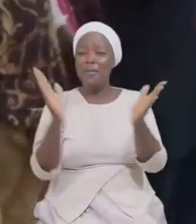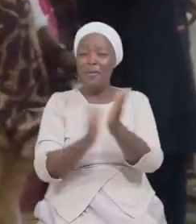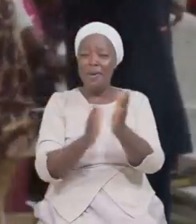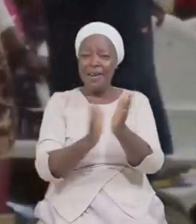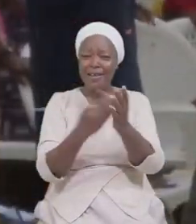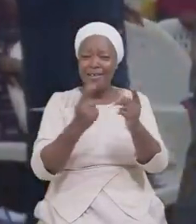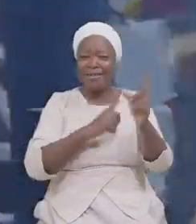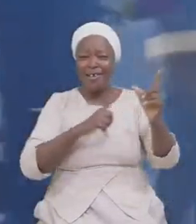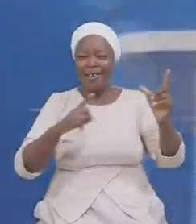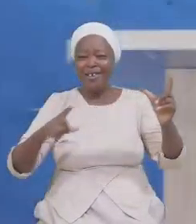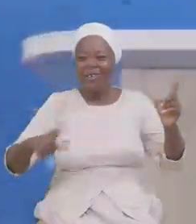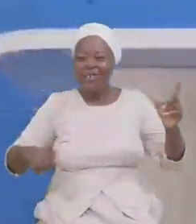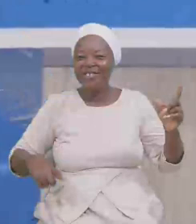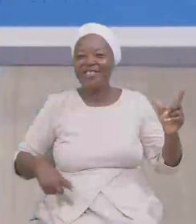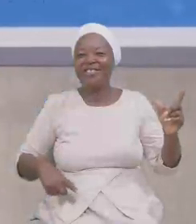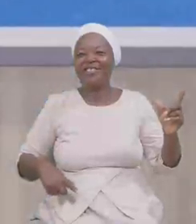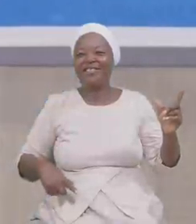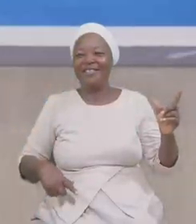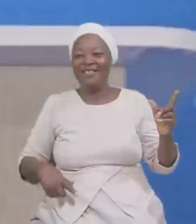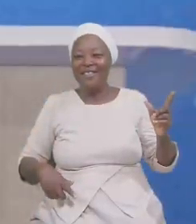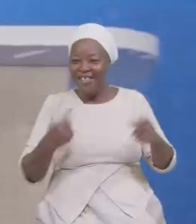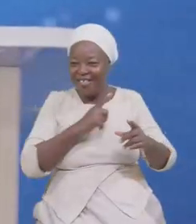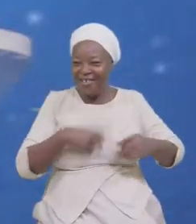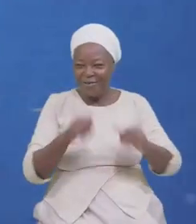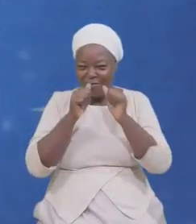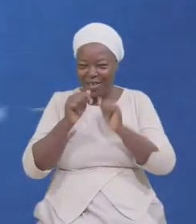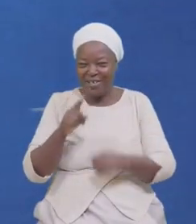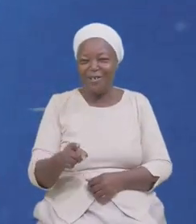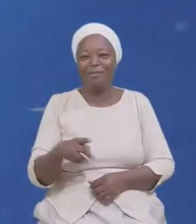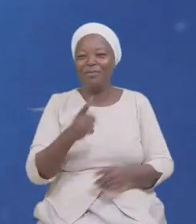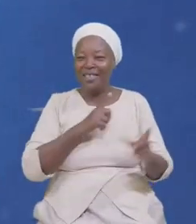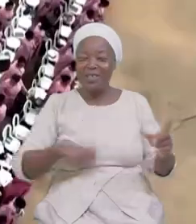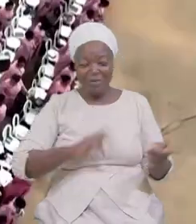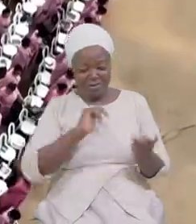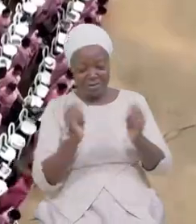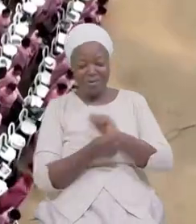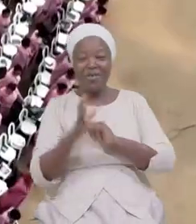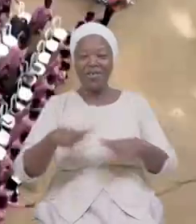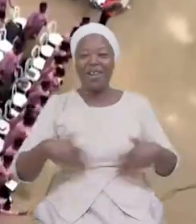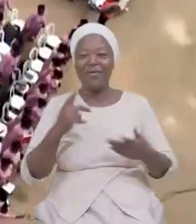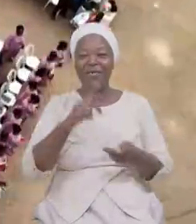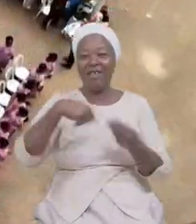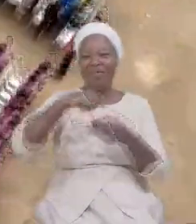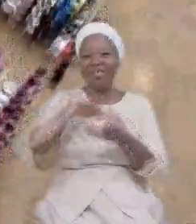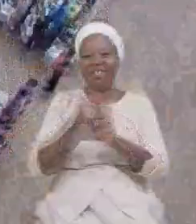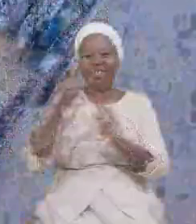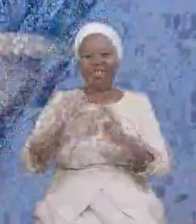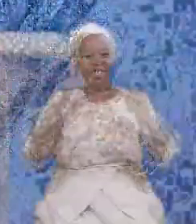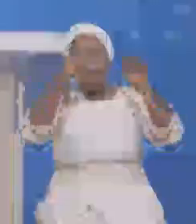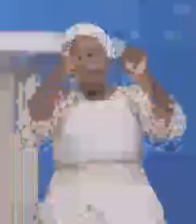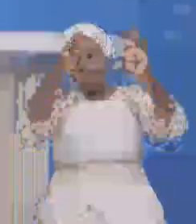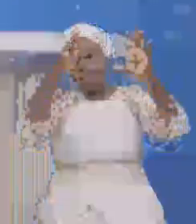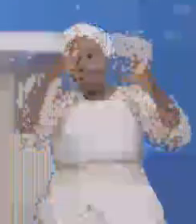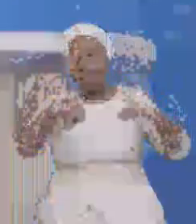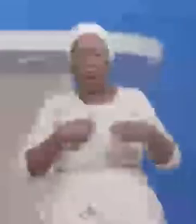Lord. The Lord bless you. The Lord turn your life around. Father, we thank you